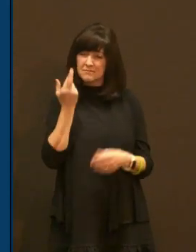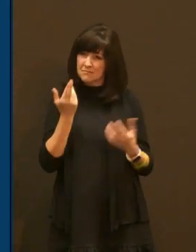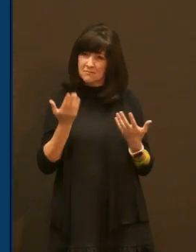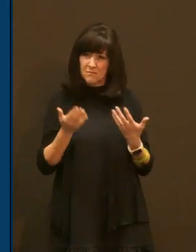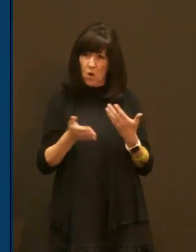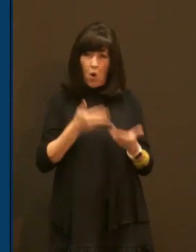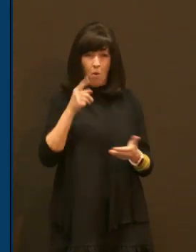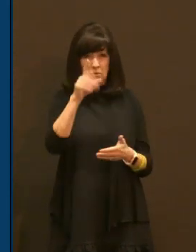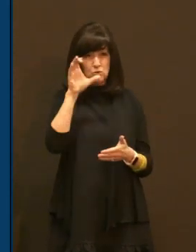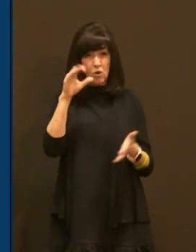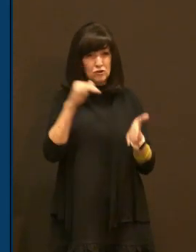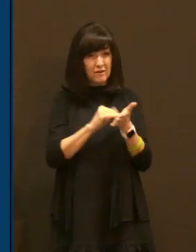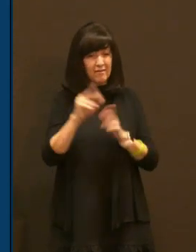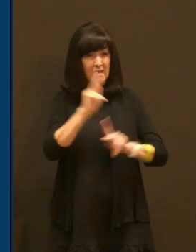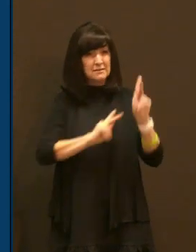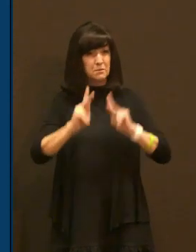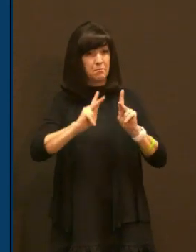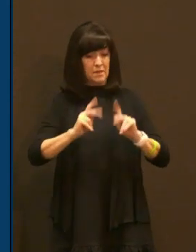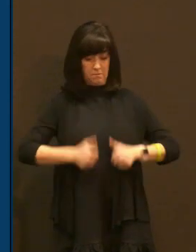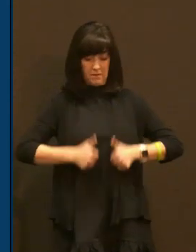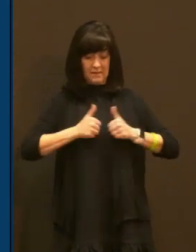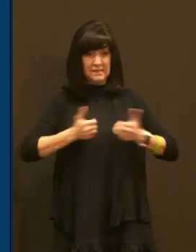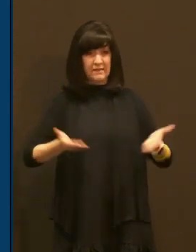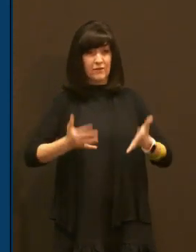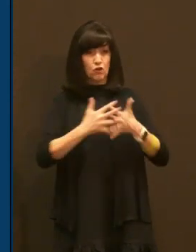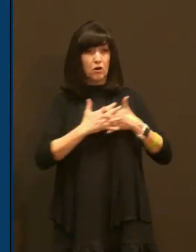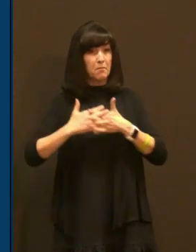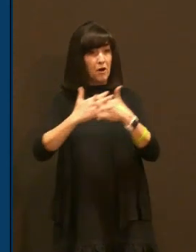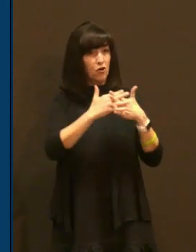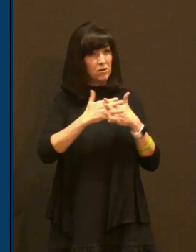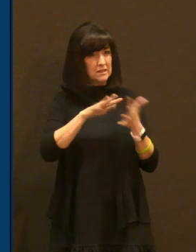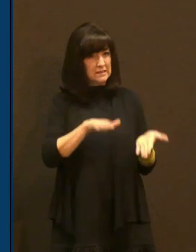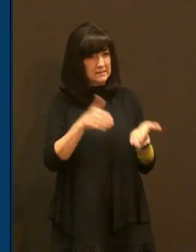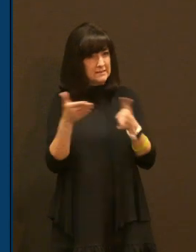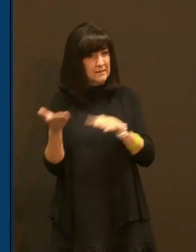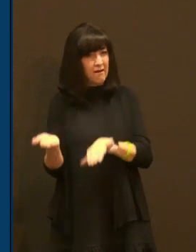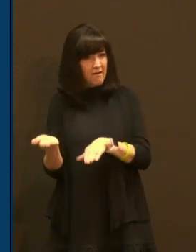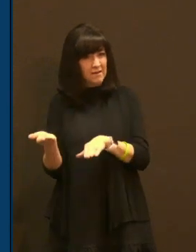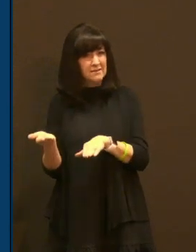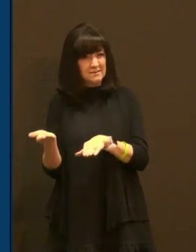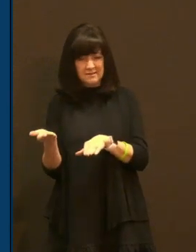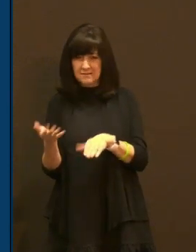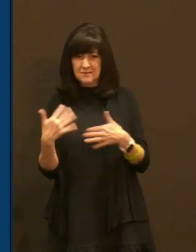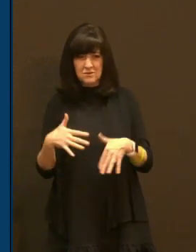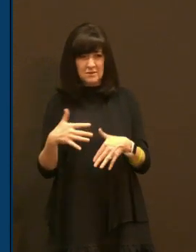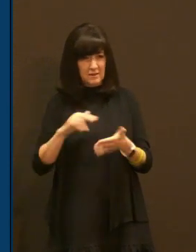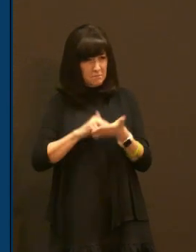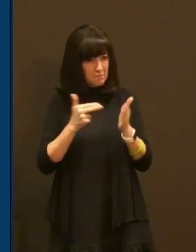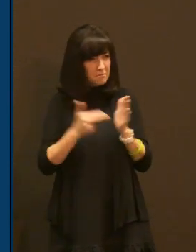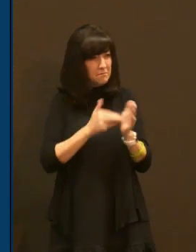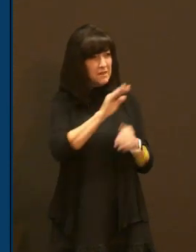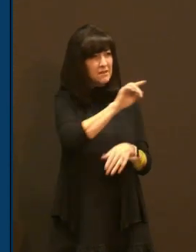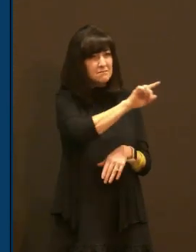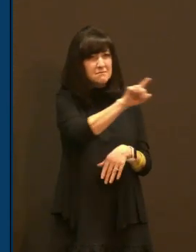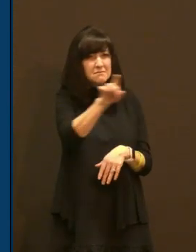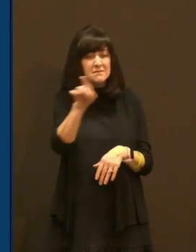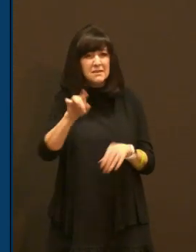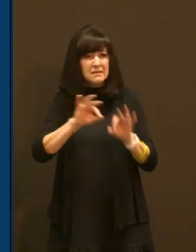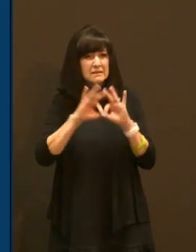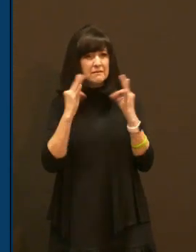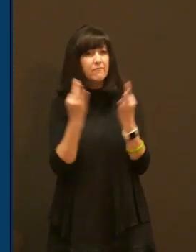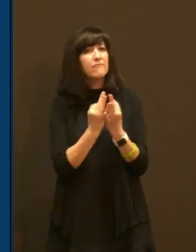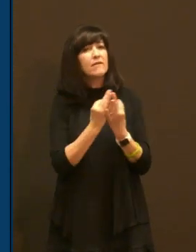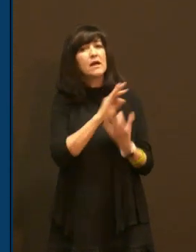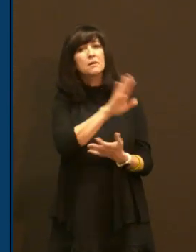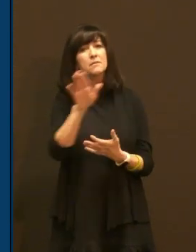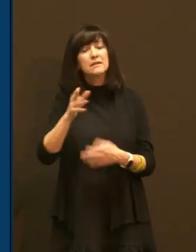Americans were lost to COVID-19. Every one a precious soul with family members, with a history, and so many of